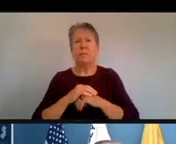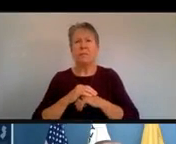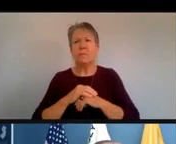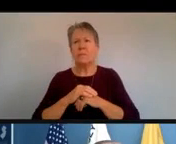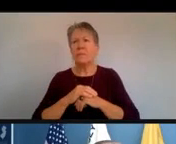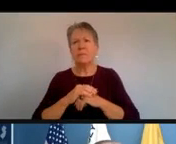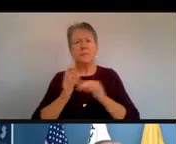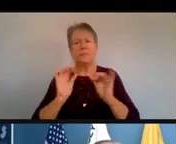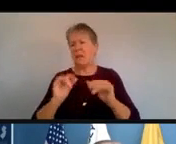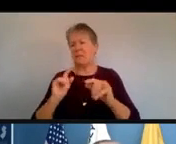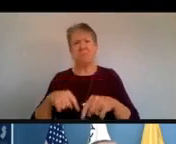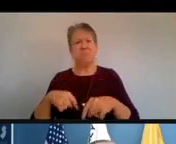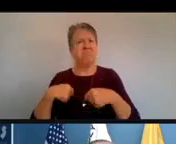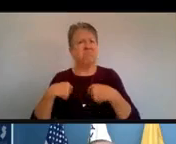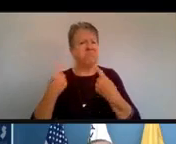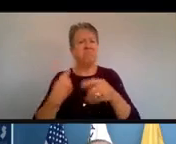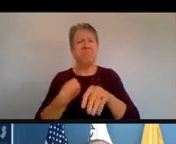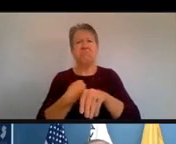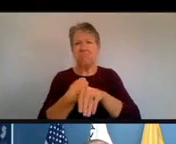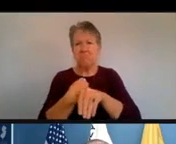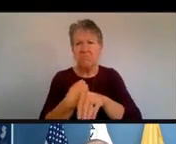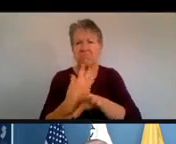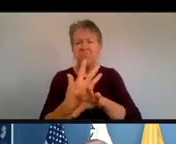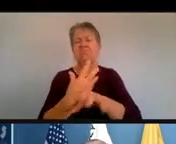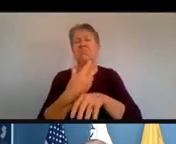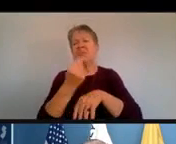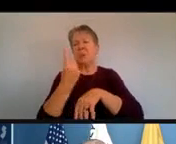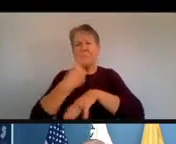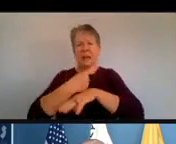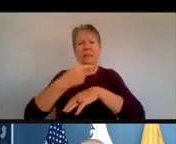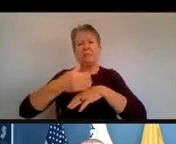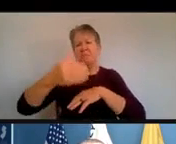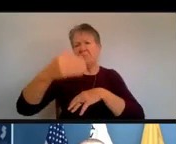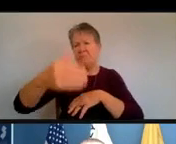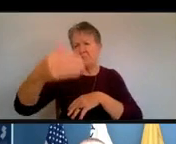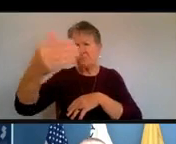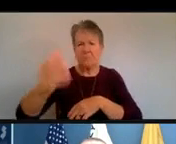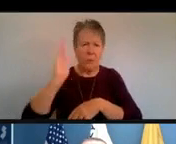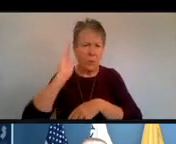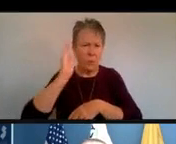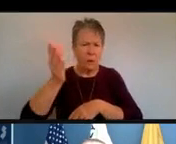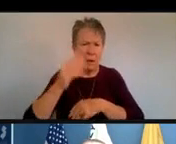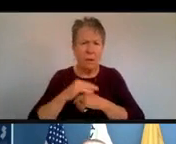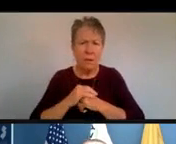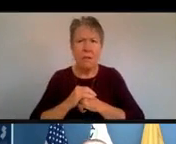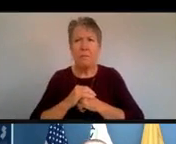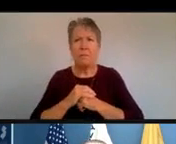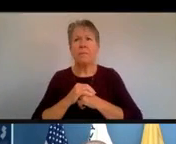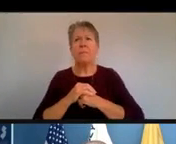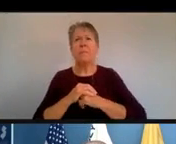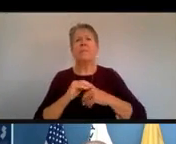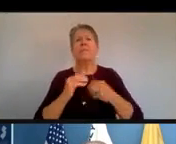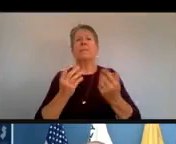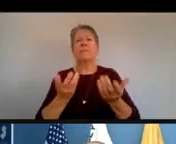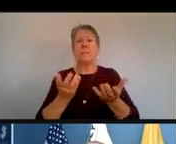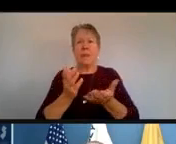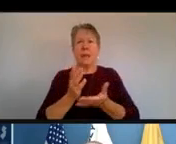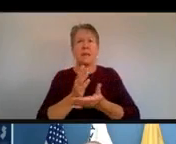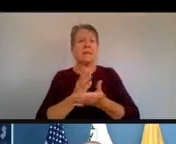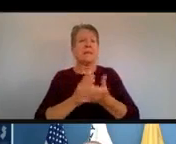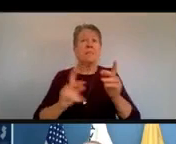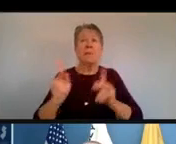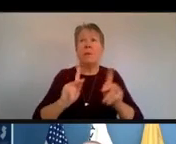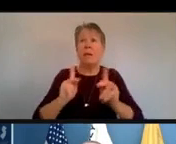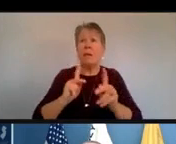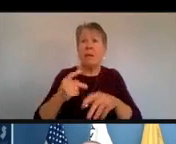do that. People ask, a number of you asked about my colleagues, Mike Delamater, Dan Bryan. I've exchanged with both of them this morning.